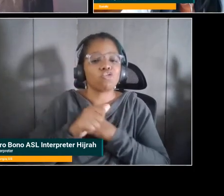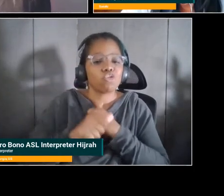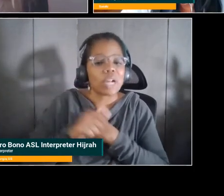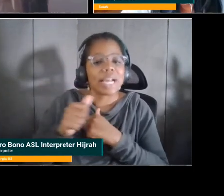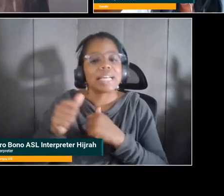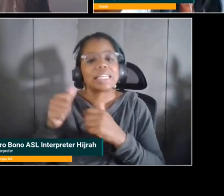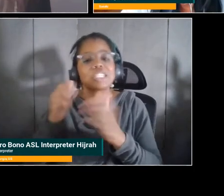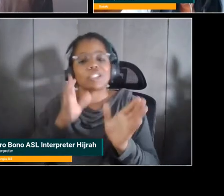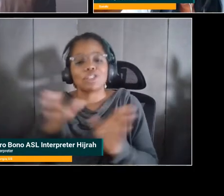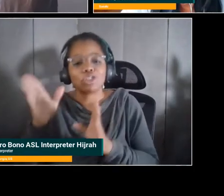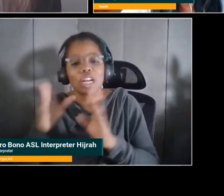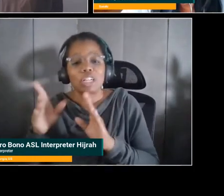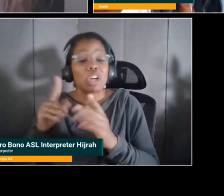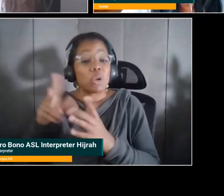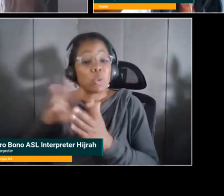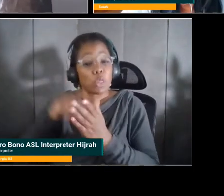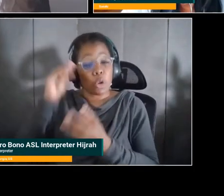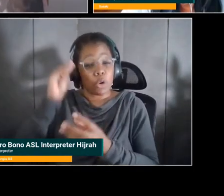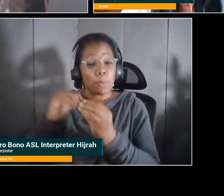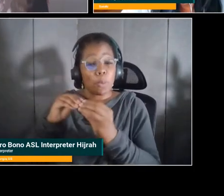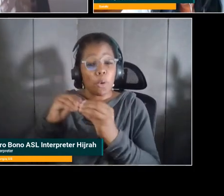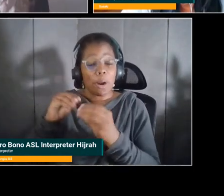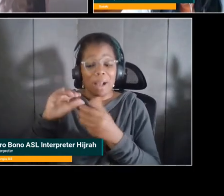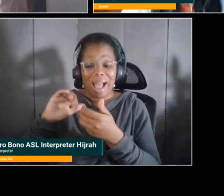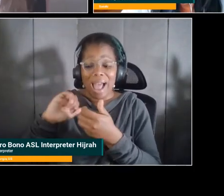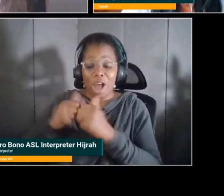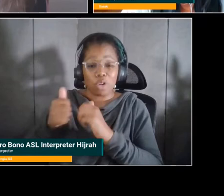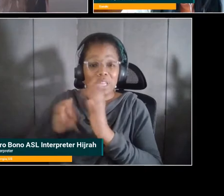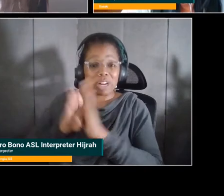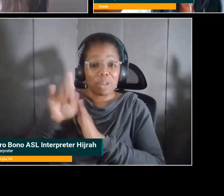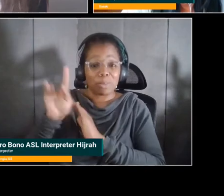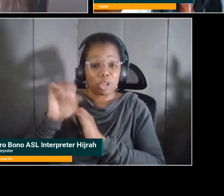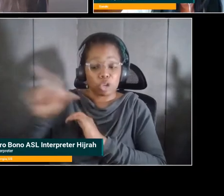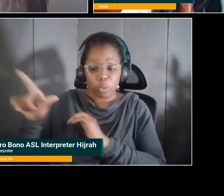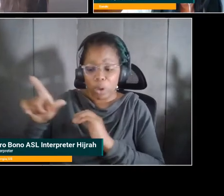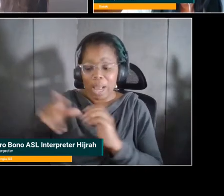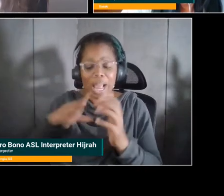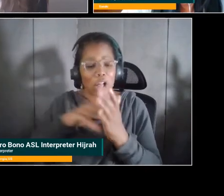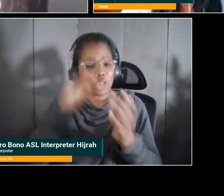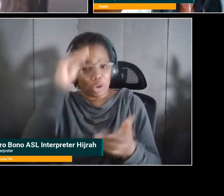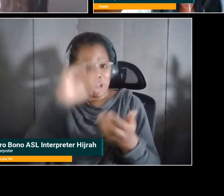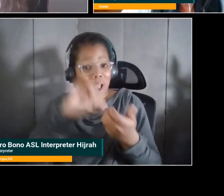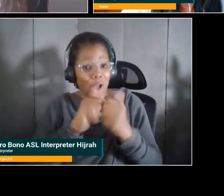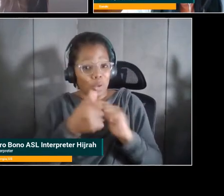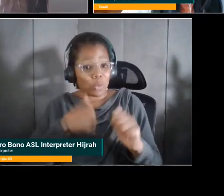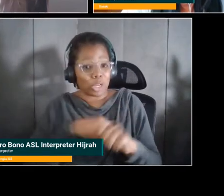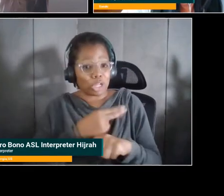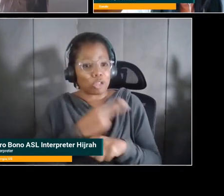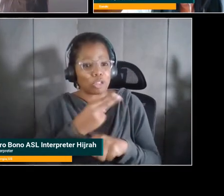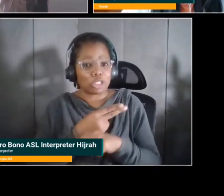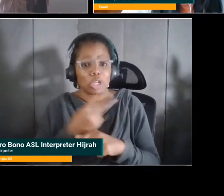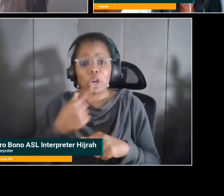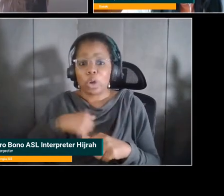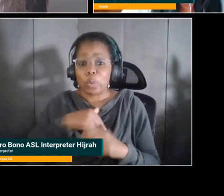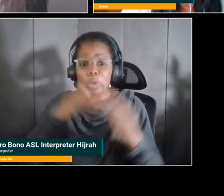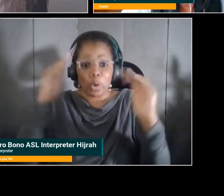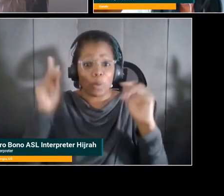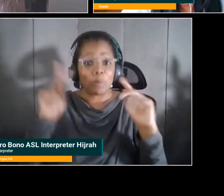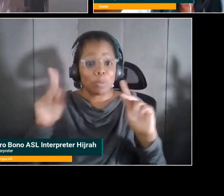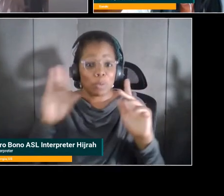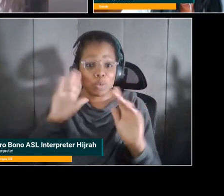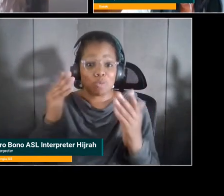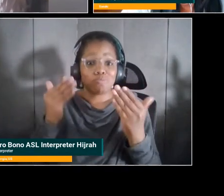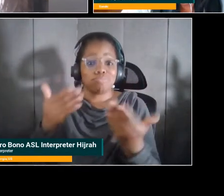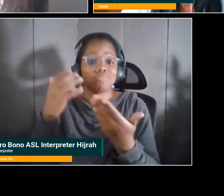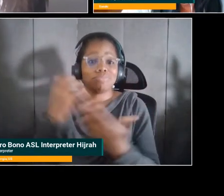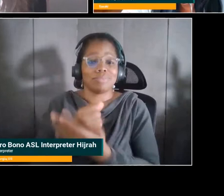tool, as well as get kind of a tease and preview of how we can use it. And my hope is that folks will do exactly that after leaving